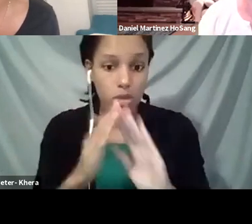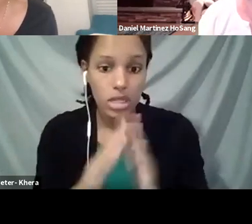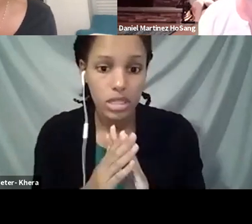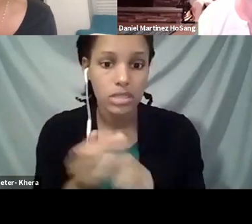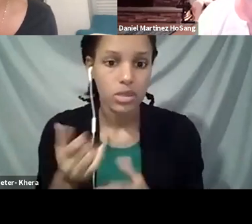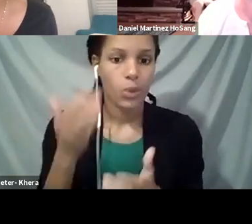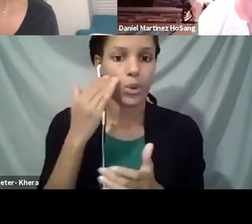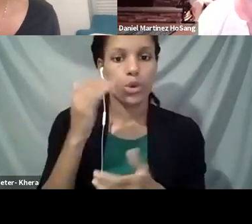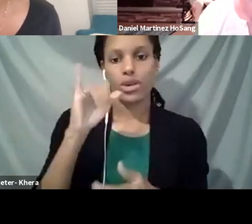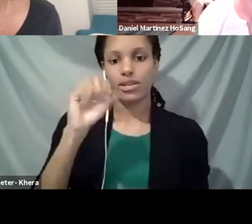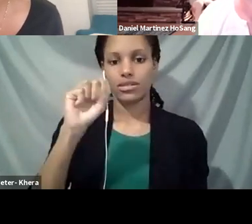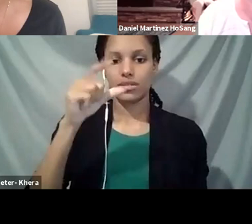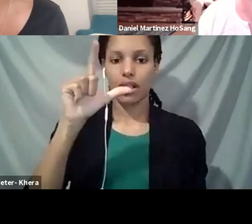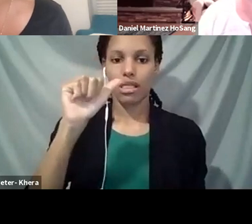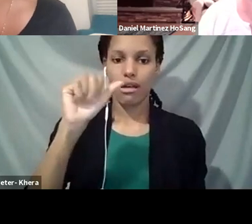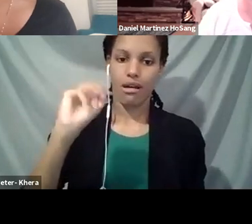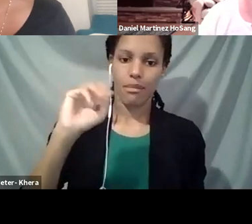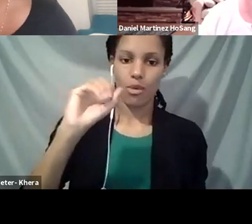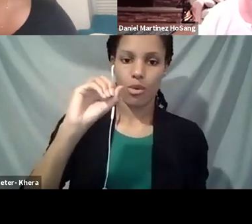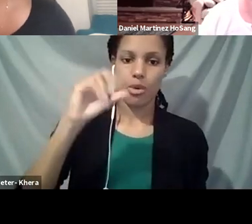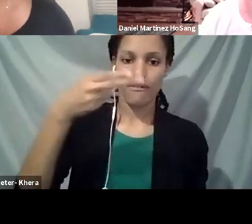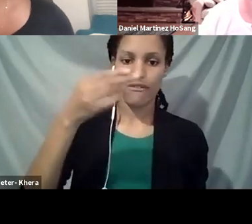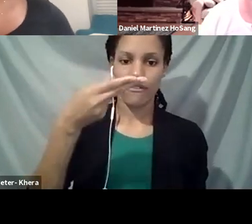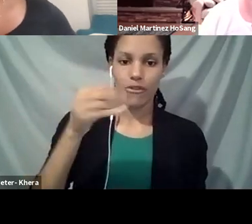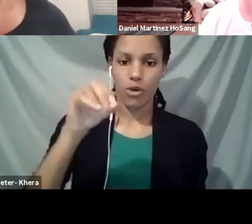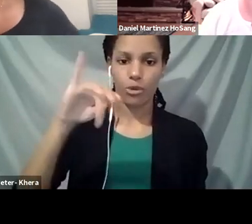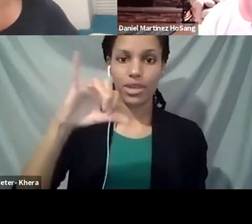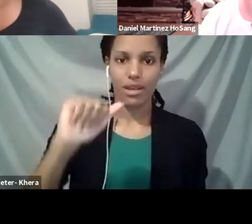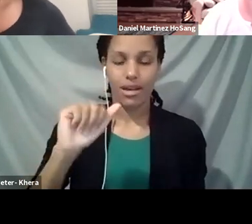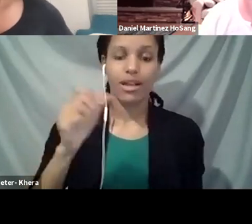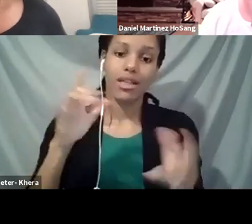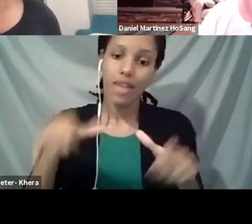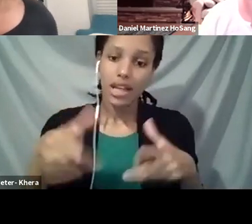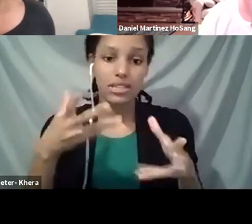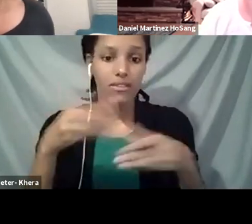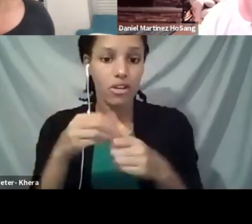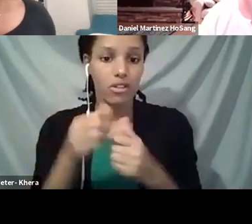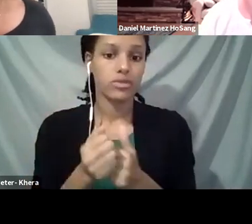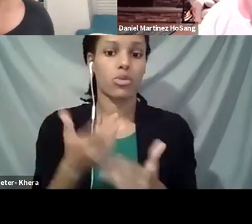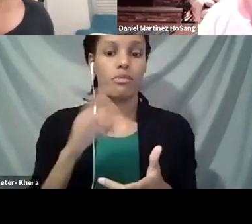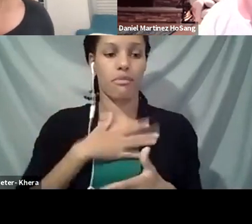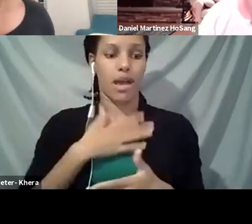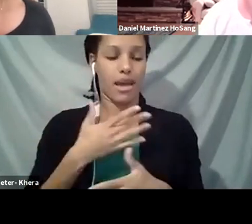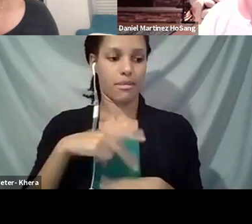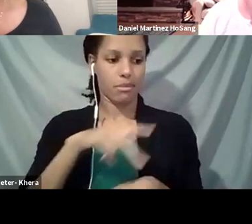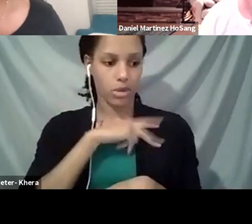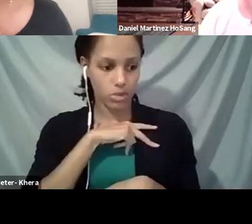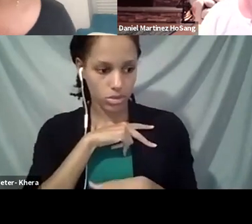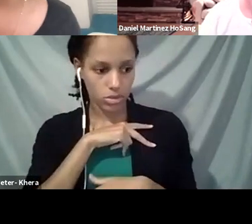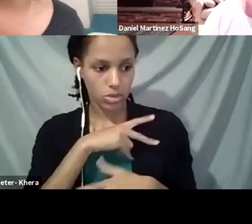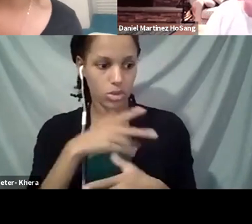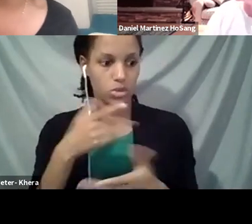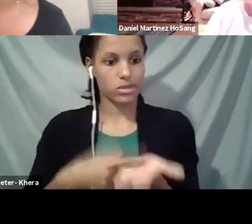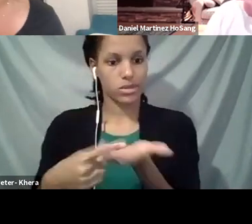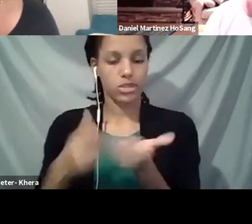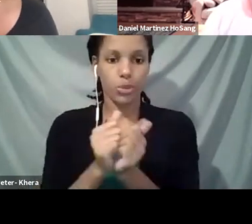Islamophobia and the violence of Hindu fascism. But I think just in terms of like my personal just like discussions I've